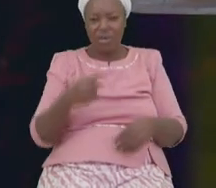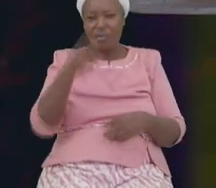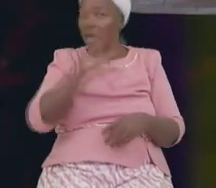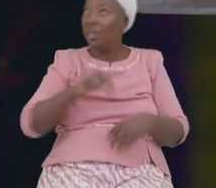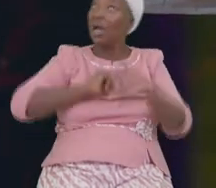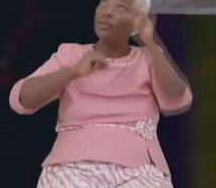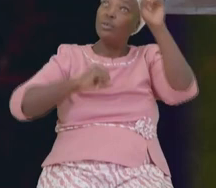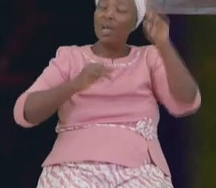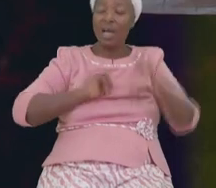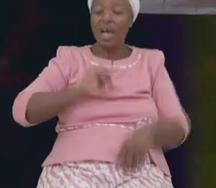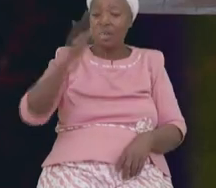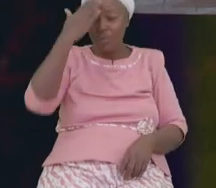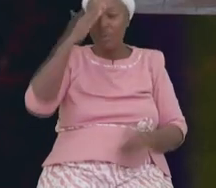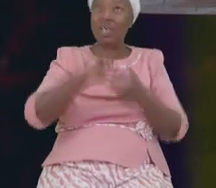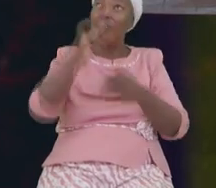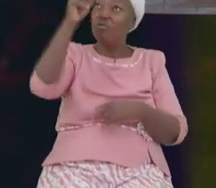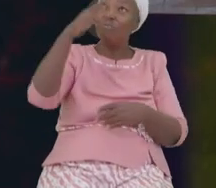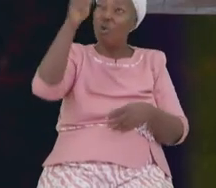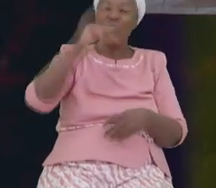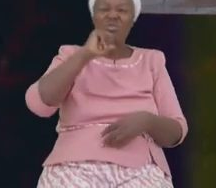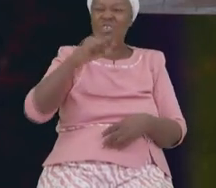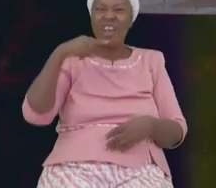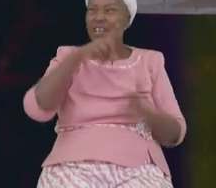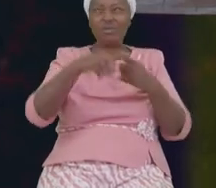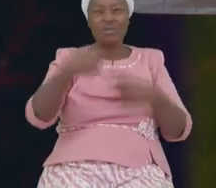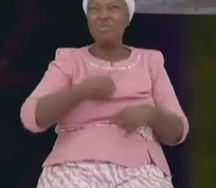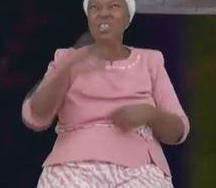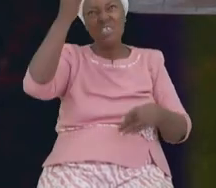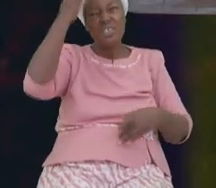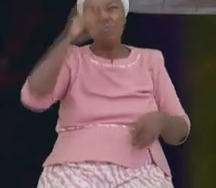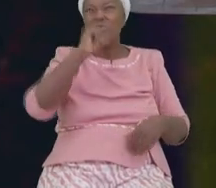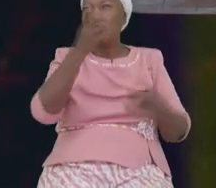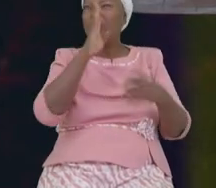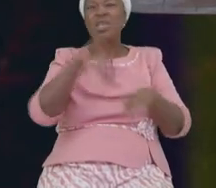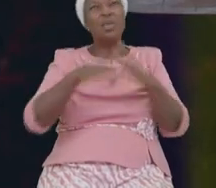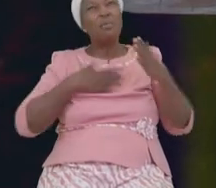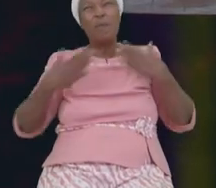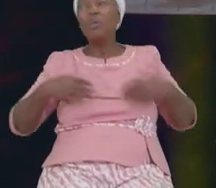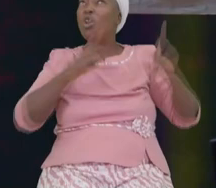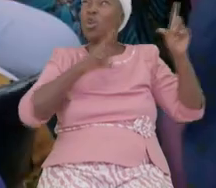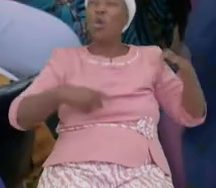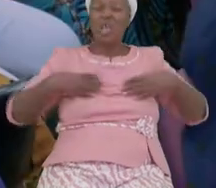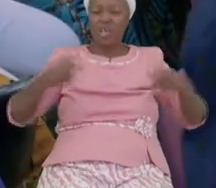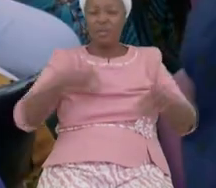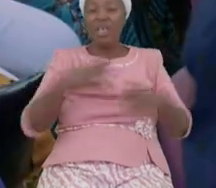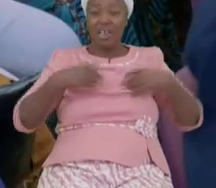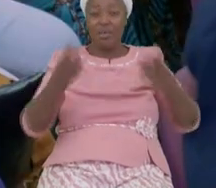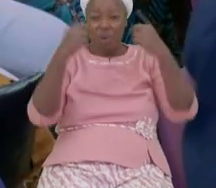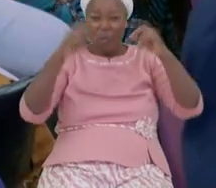me. Disease will not be in my body. Lord, heal me. Healing will come immediately.